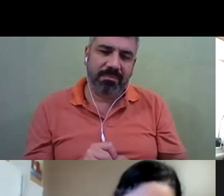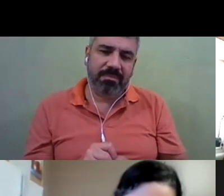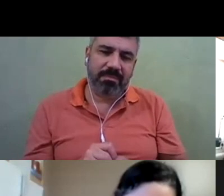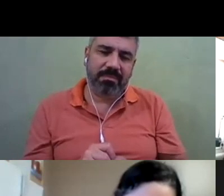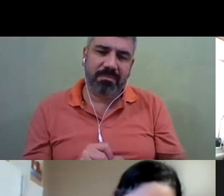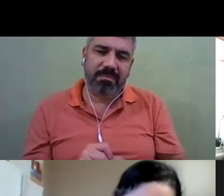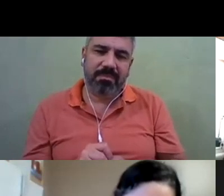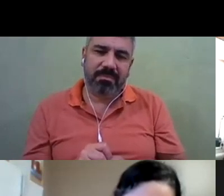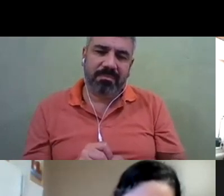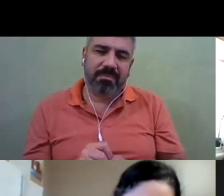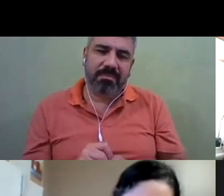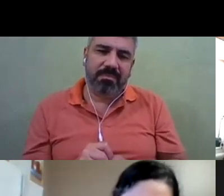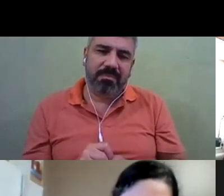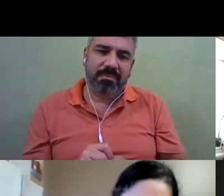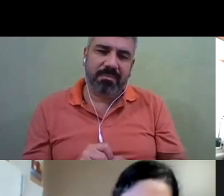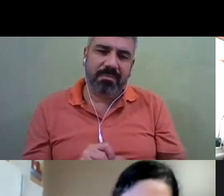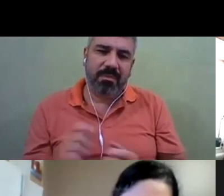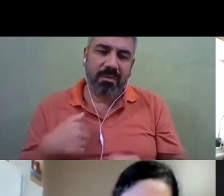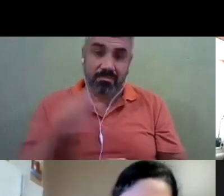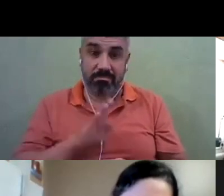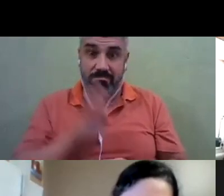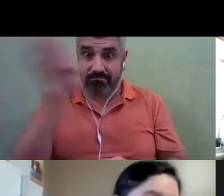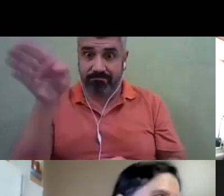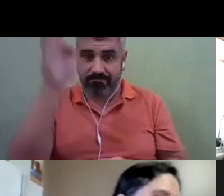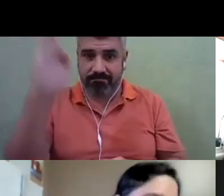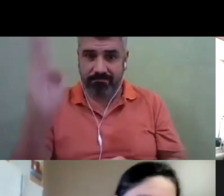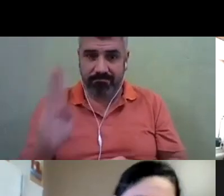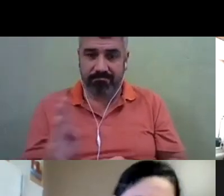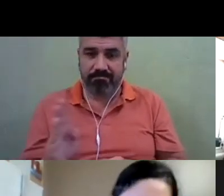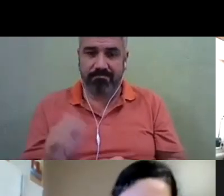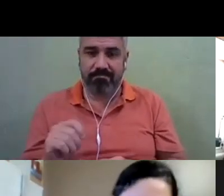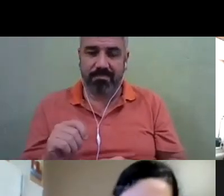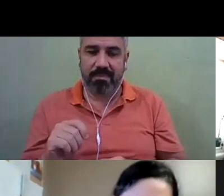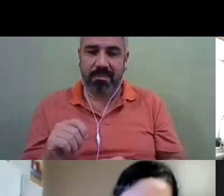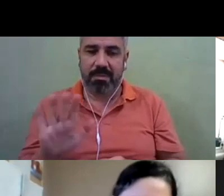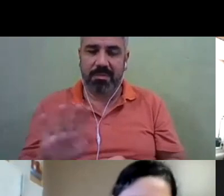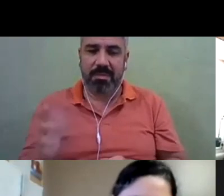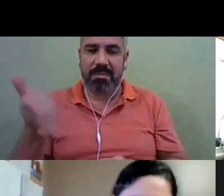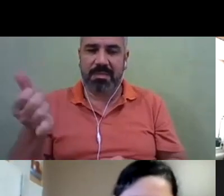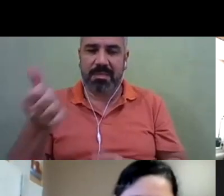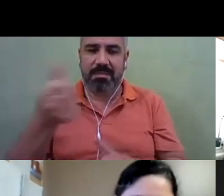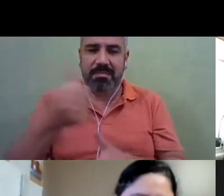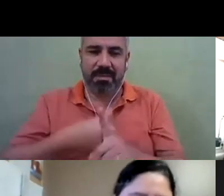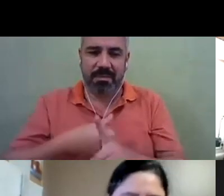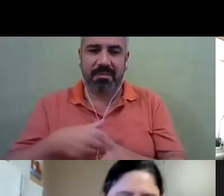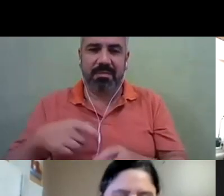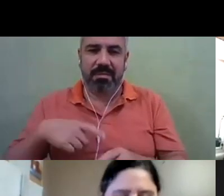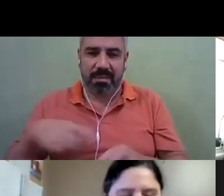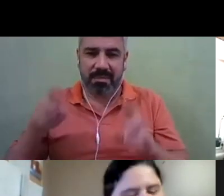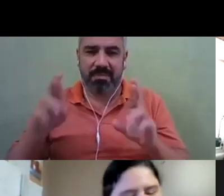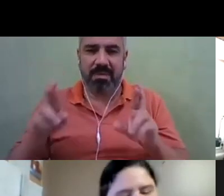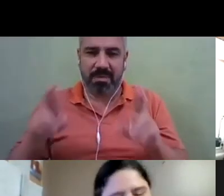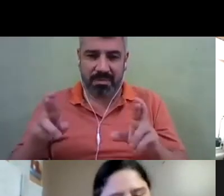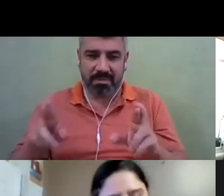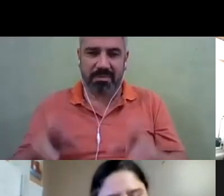is hope for Brazil. We couldn't say that maybe 6 months ago, but clearly things are coming to a head in your